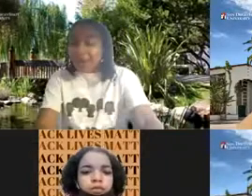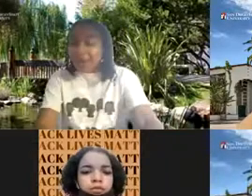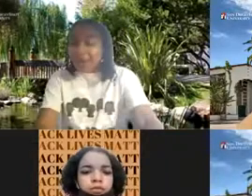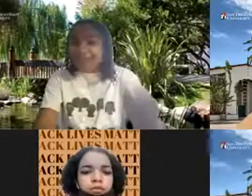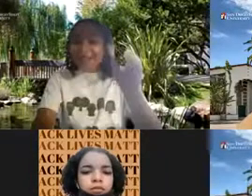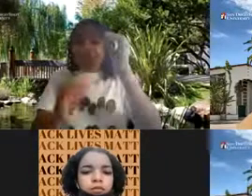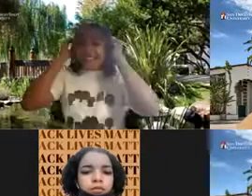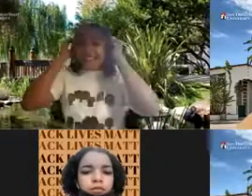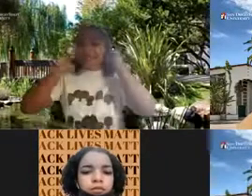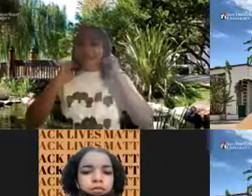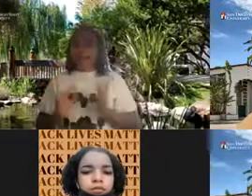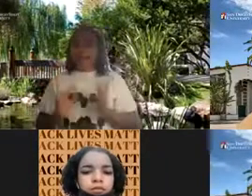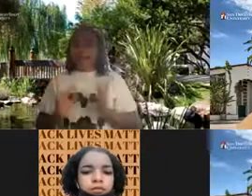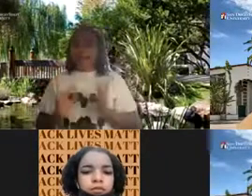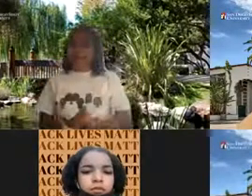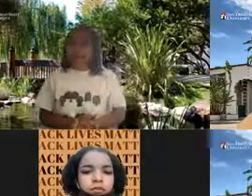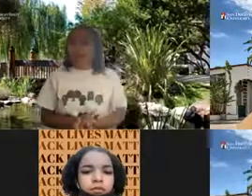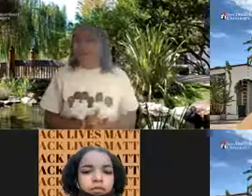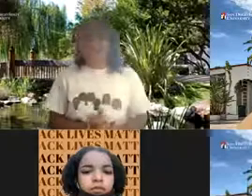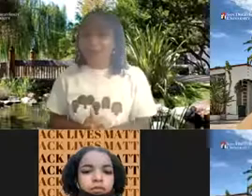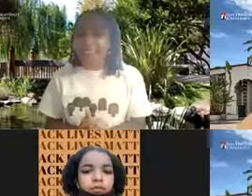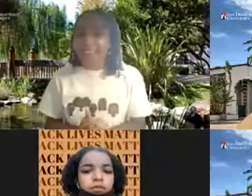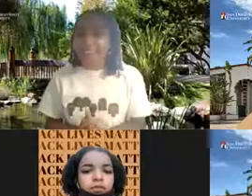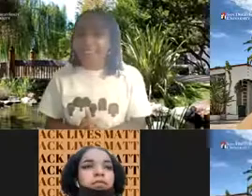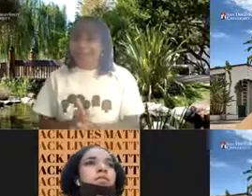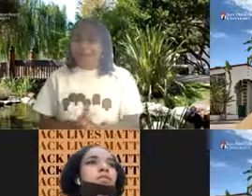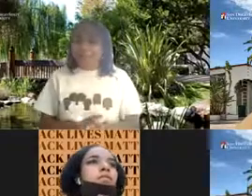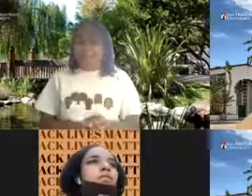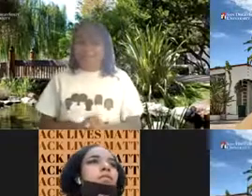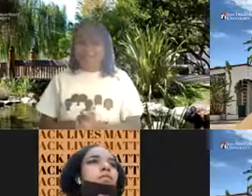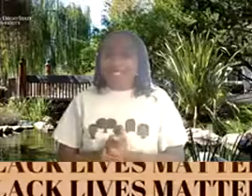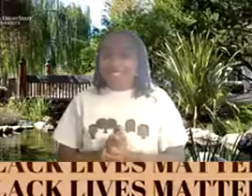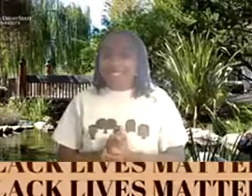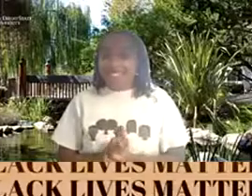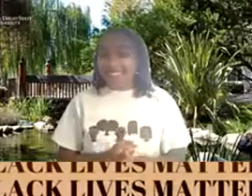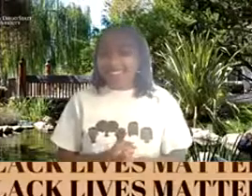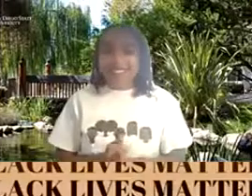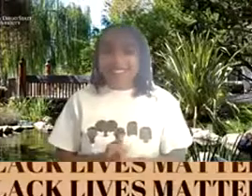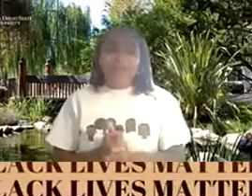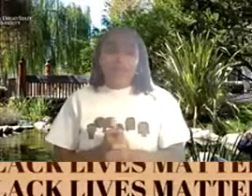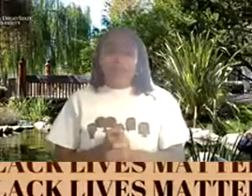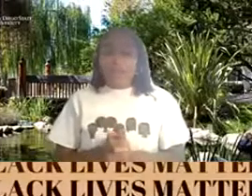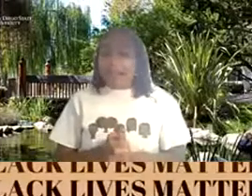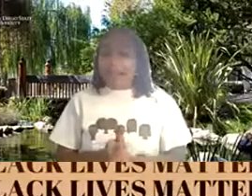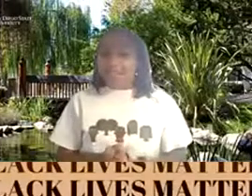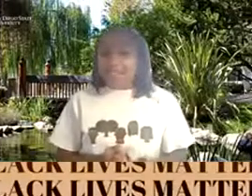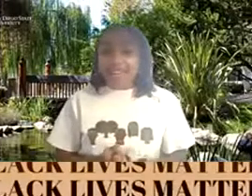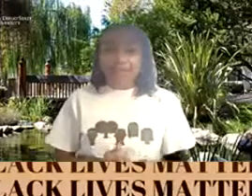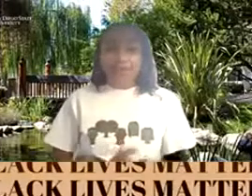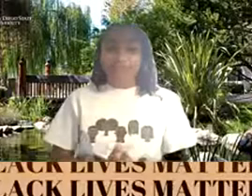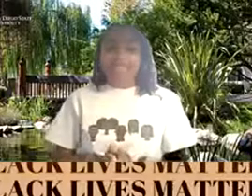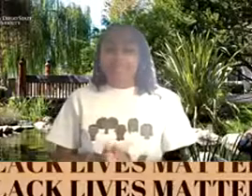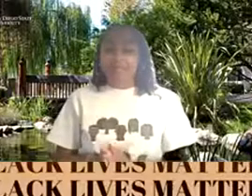Welcome back, everyone. I hope that you all enjoyed the workshops that you just attended. When we imagined